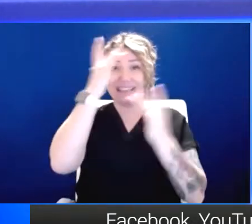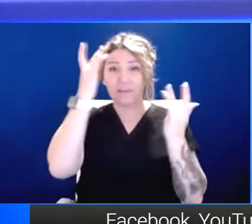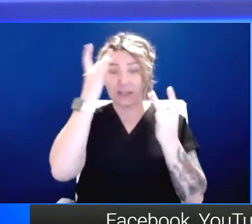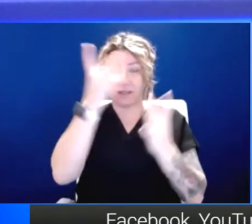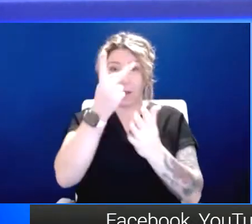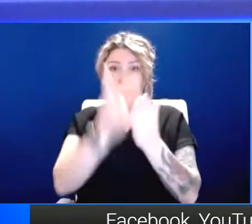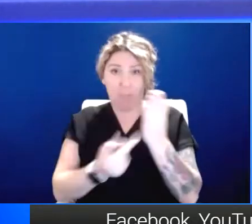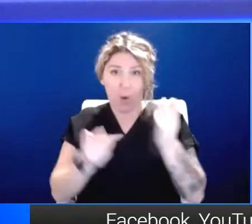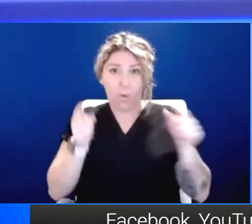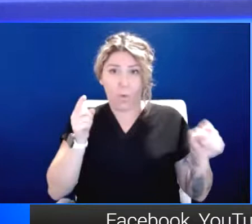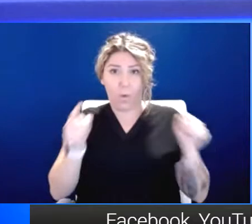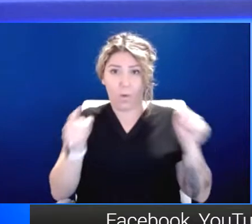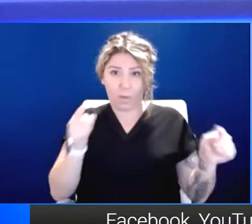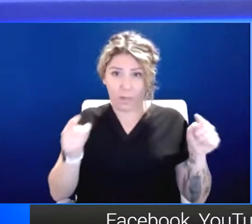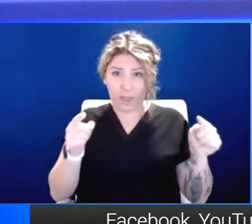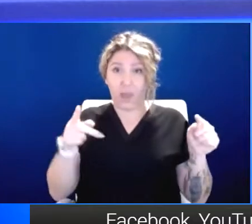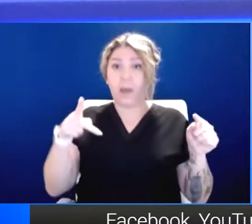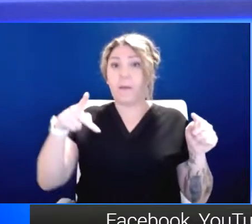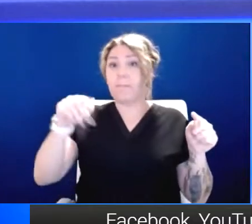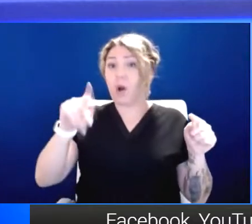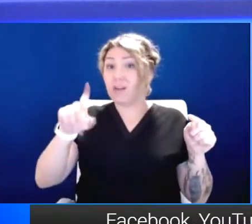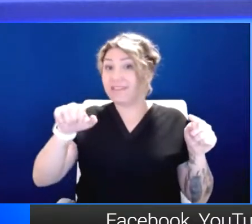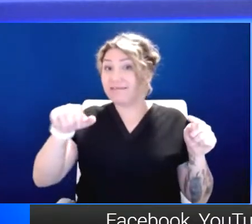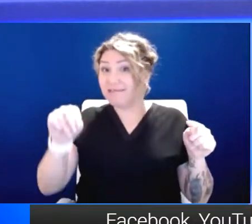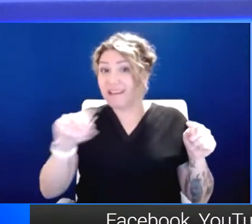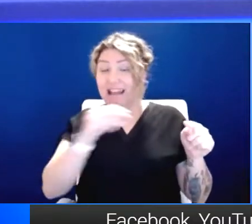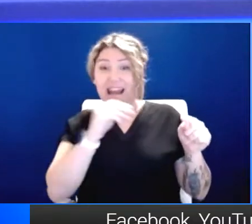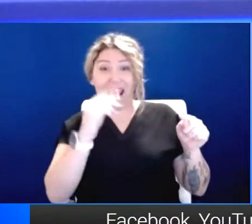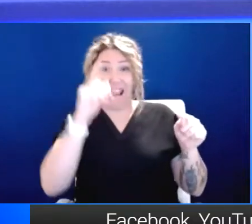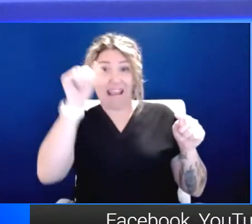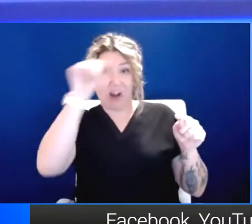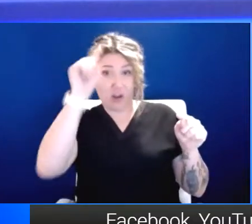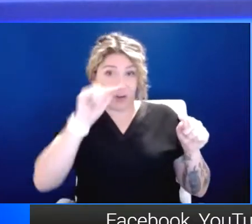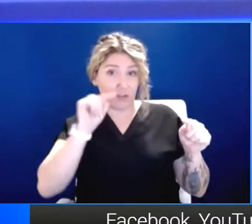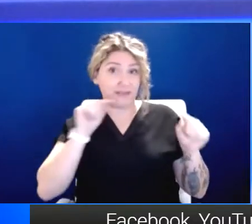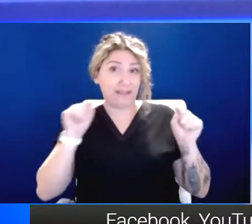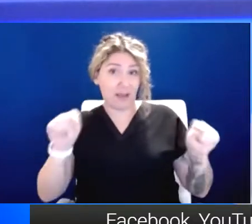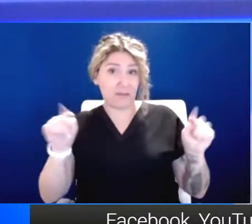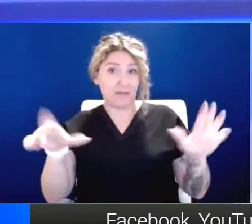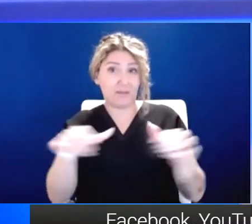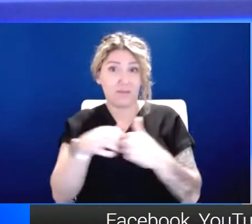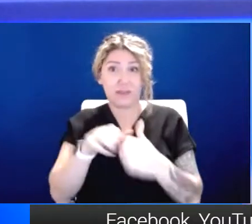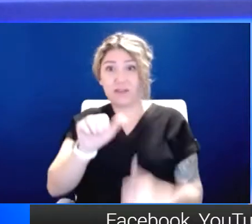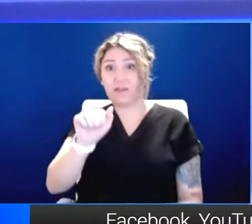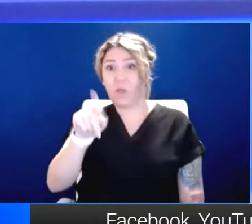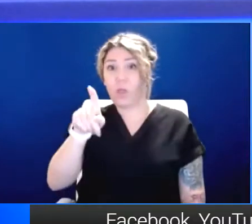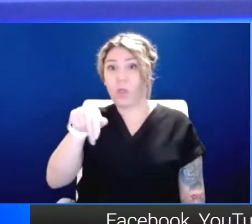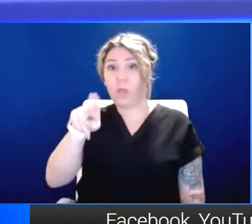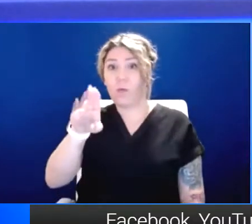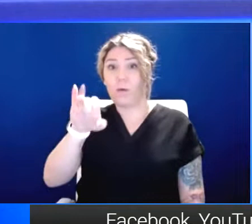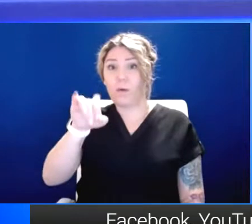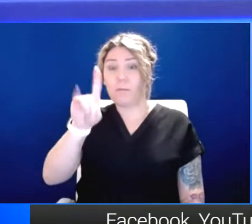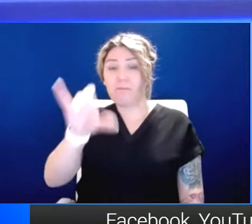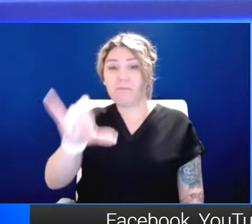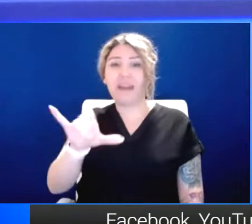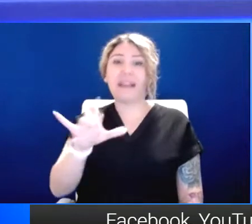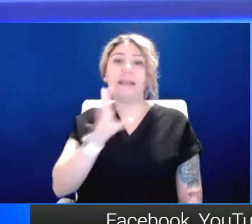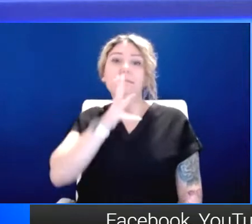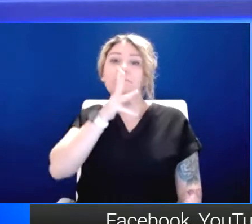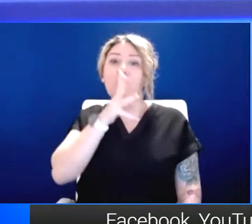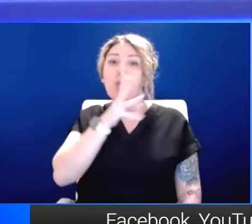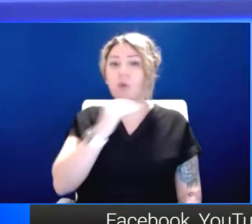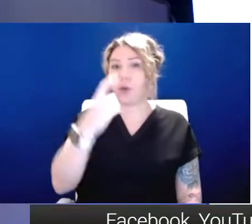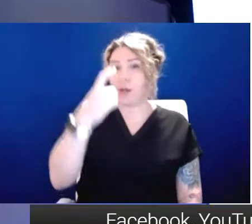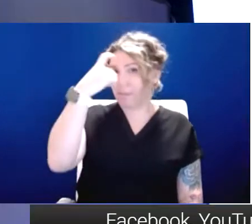and memory disorder begin together. So it's a combination where we call Lewy body dementia, where they have motor and memory issues begin